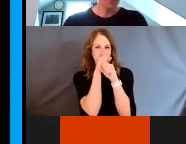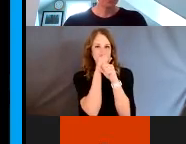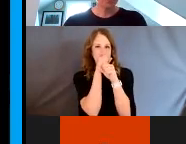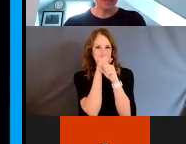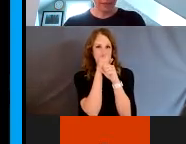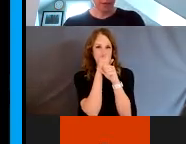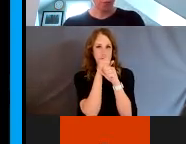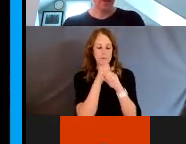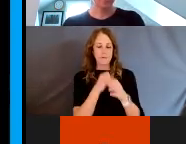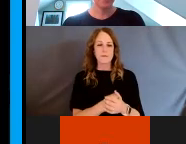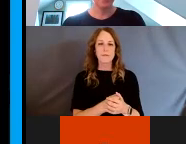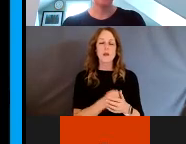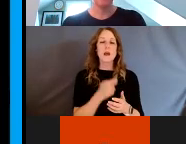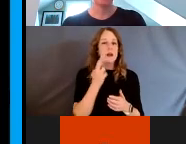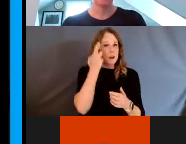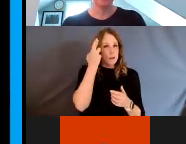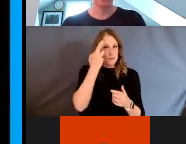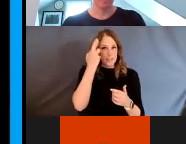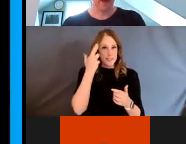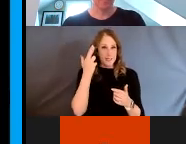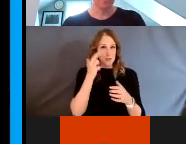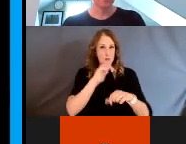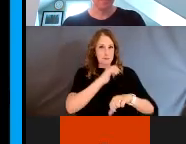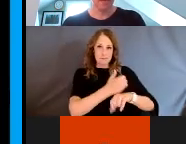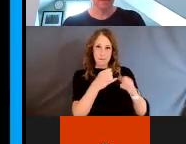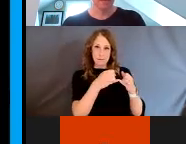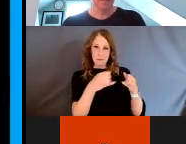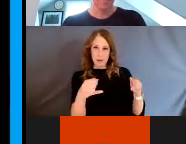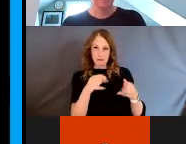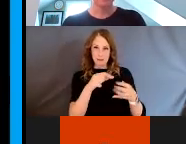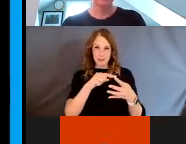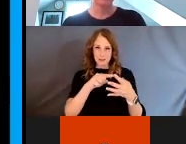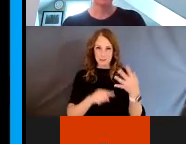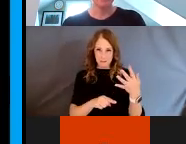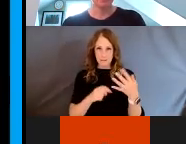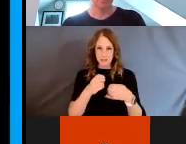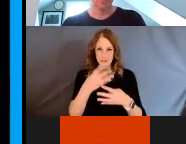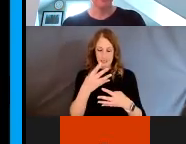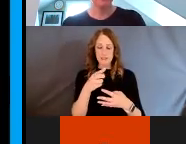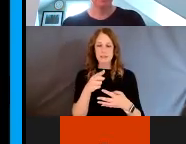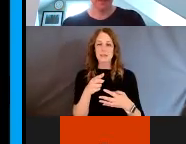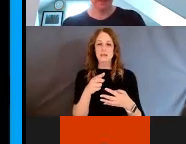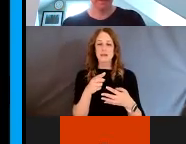so the reason we create boundaries around these things is because